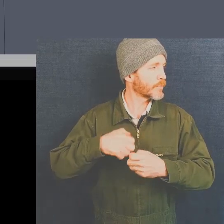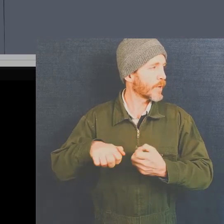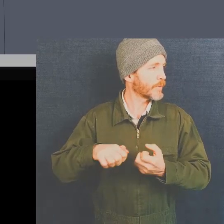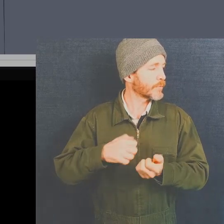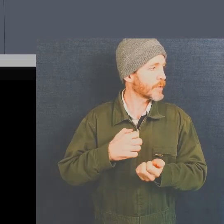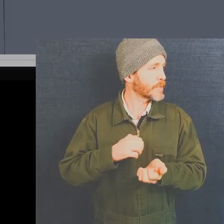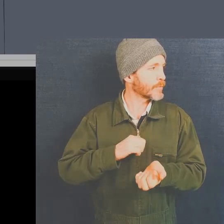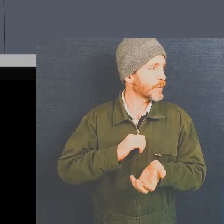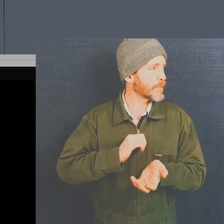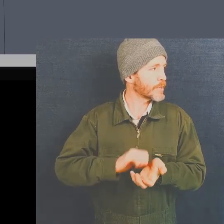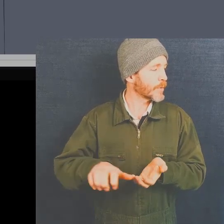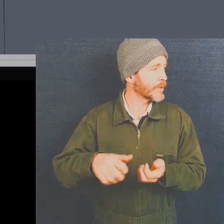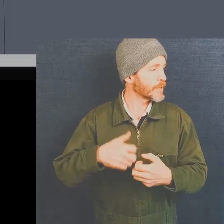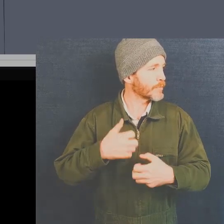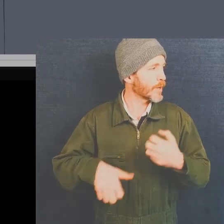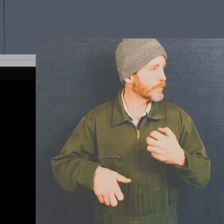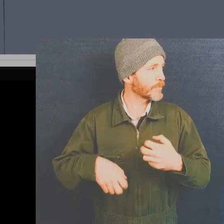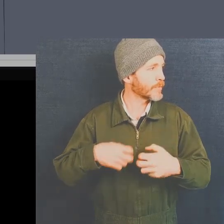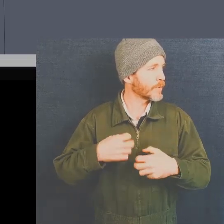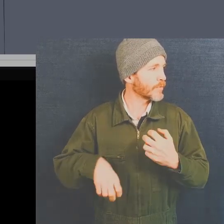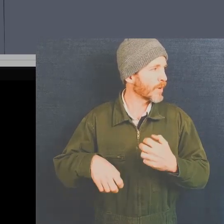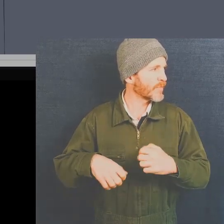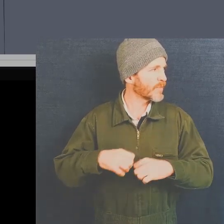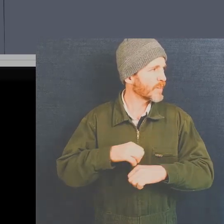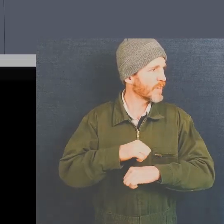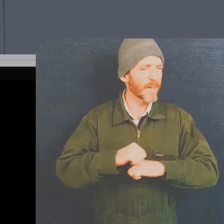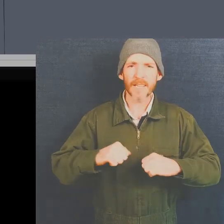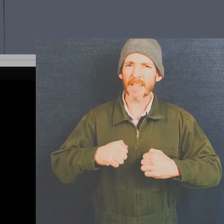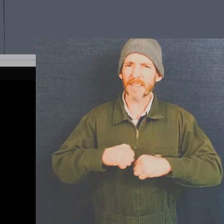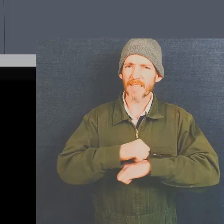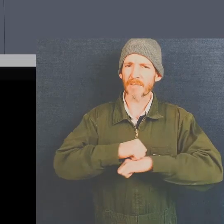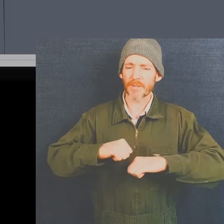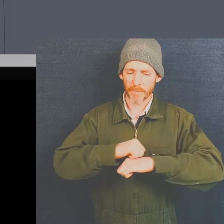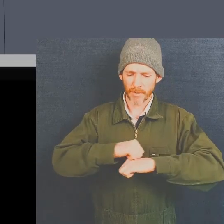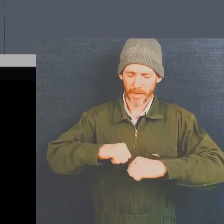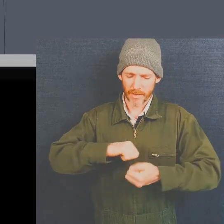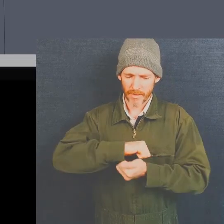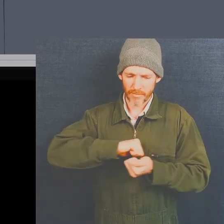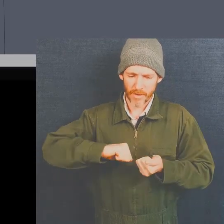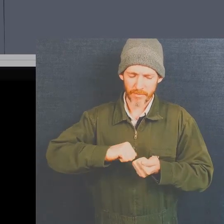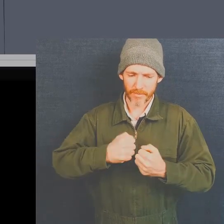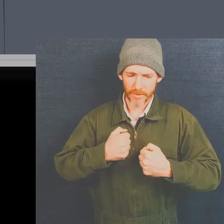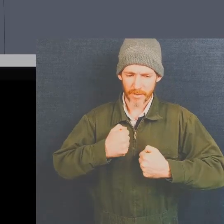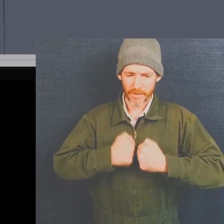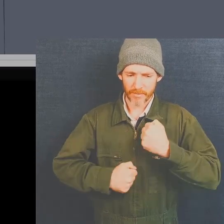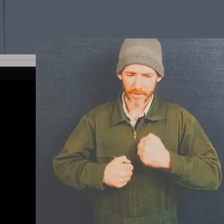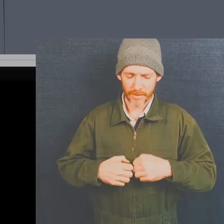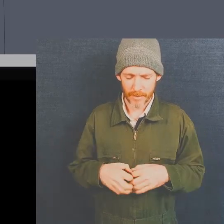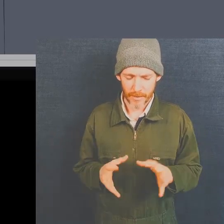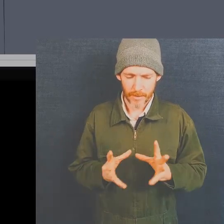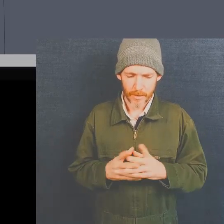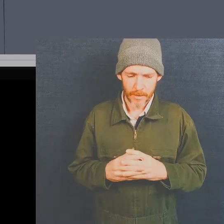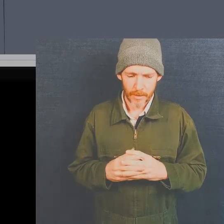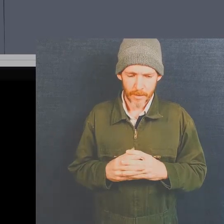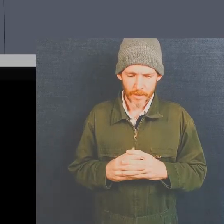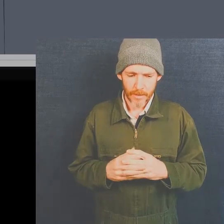Rough, rough. What is it? What is it? Where is it? Rough, rough. It's like this or something, right? Rough.